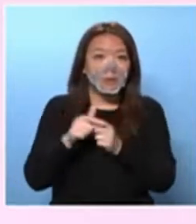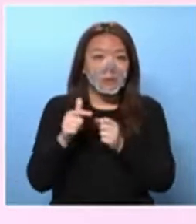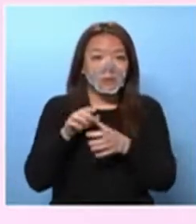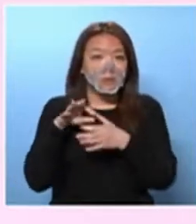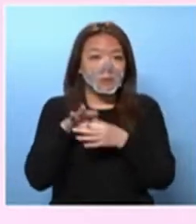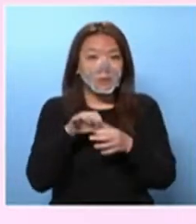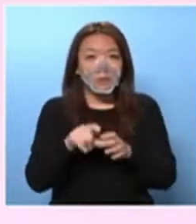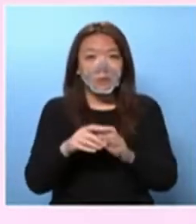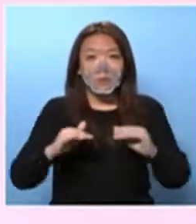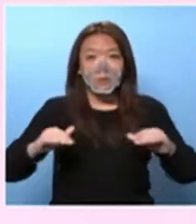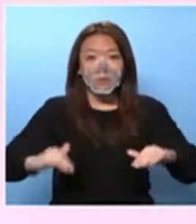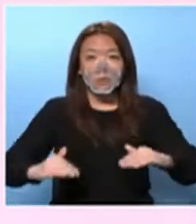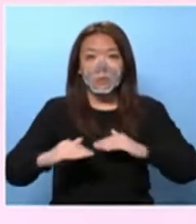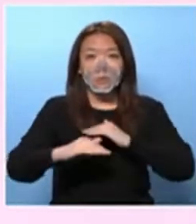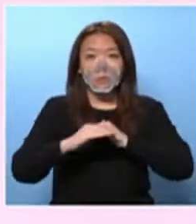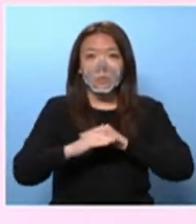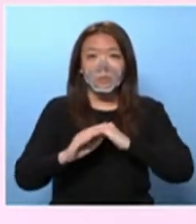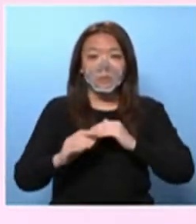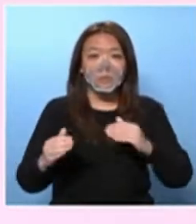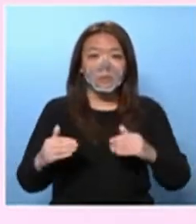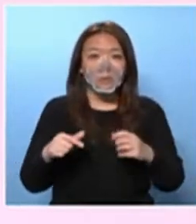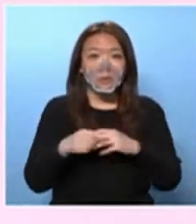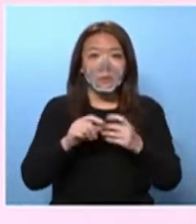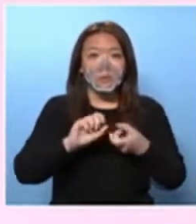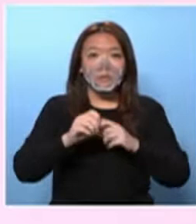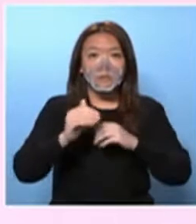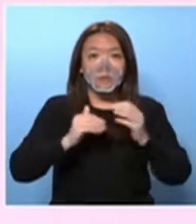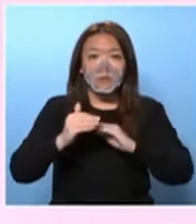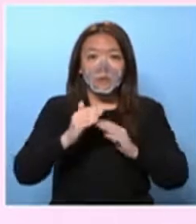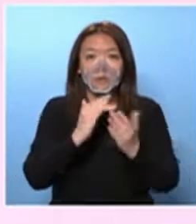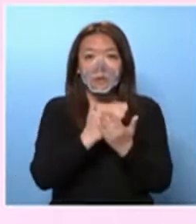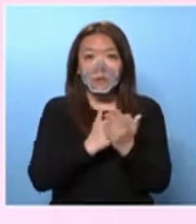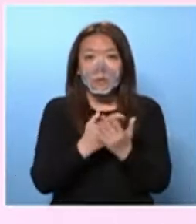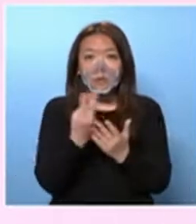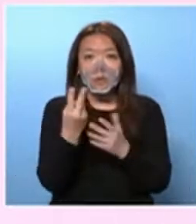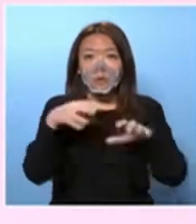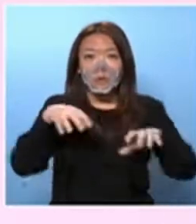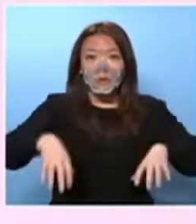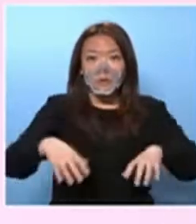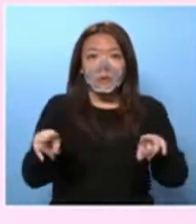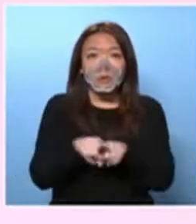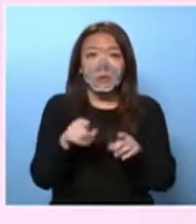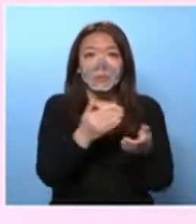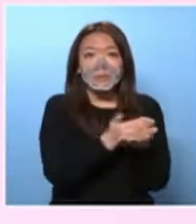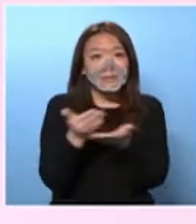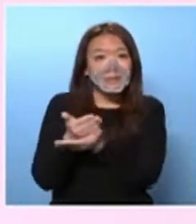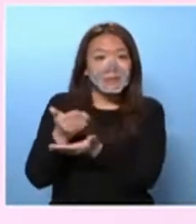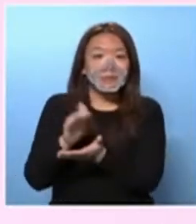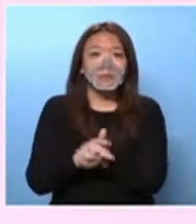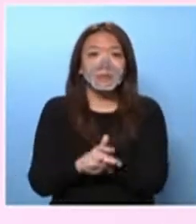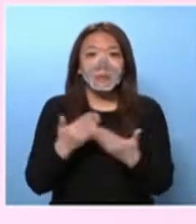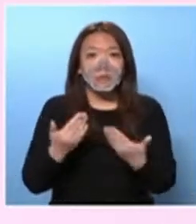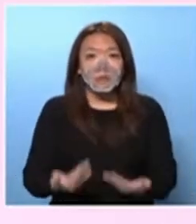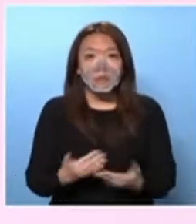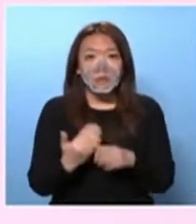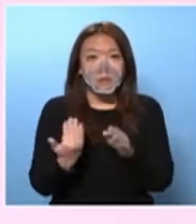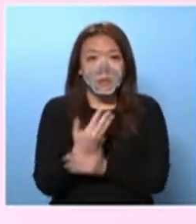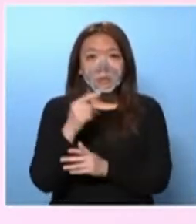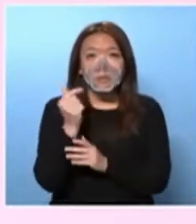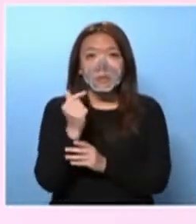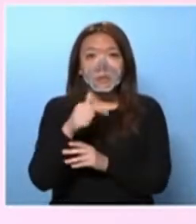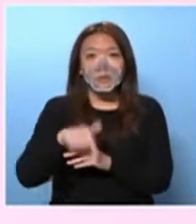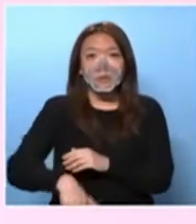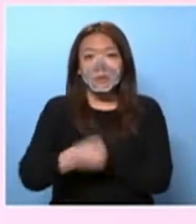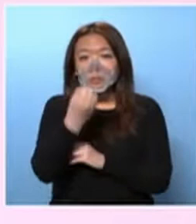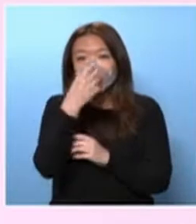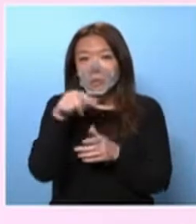and technology firms to conduct pilot trials of cross-boundary financial technology or fintech projects concurrently in